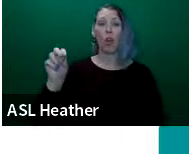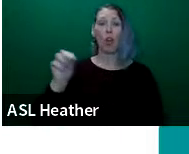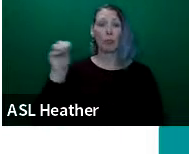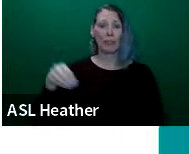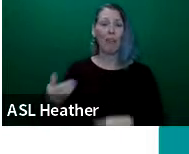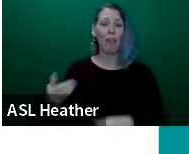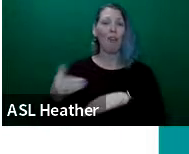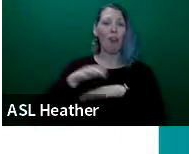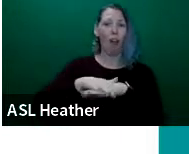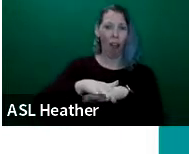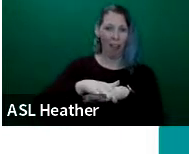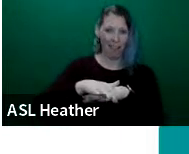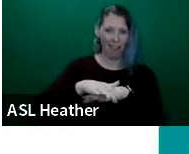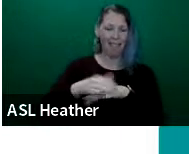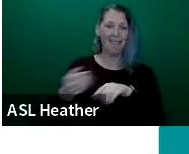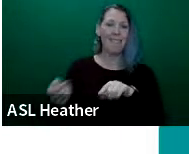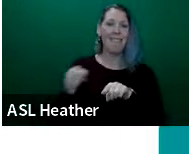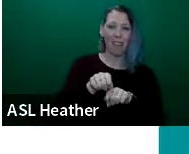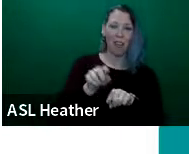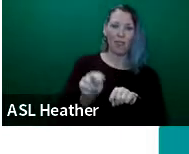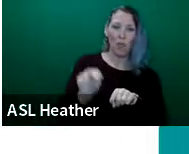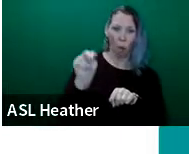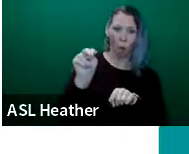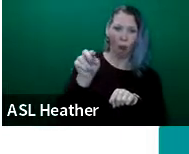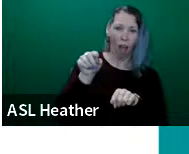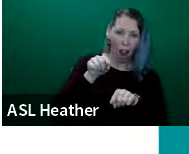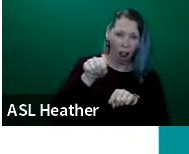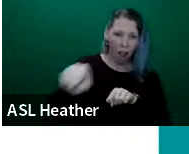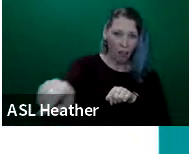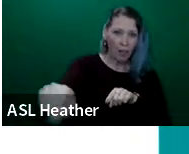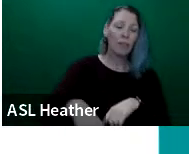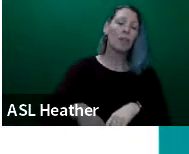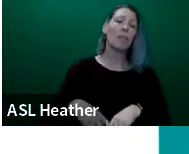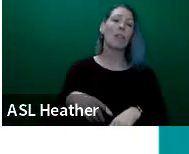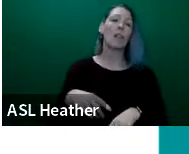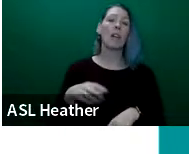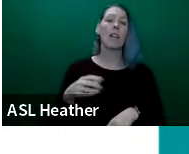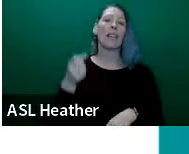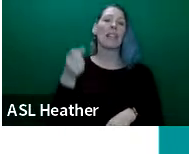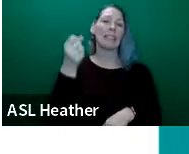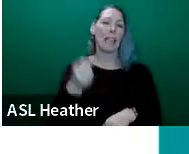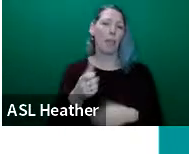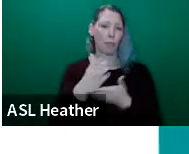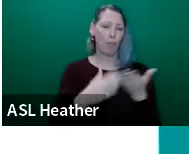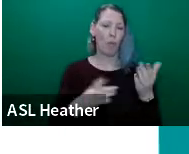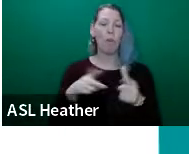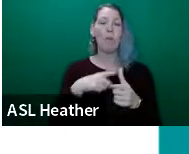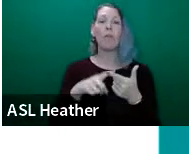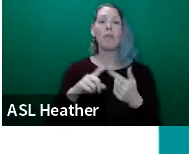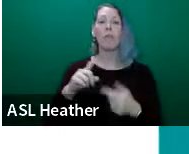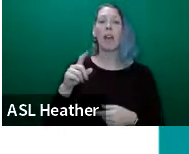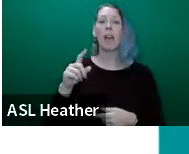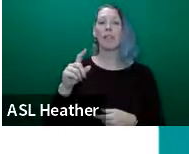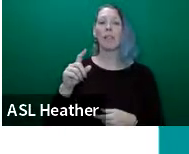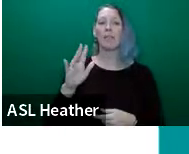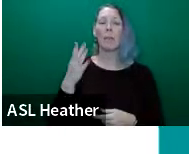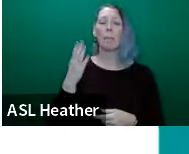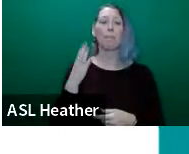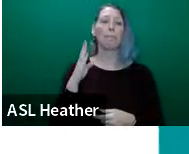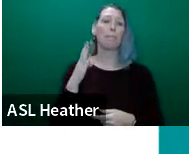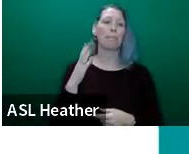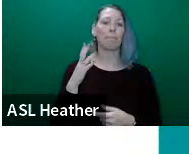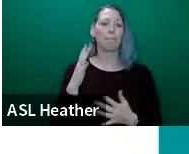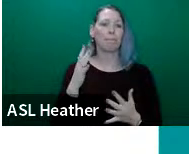on one of the interchanges north of the bridge and go all the way through our southern program area. And then the turquoise, or excuse me, the kind